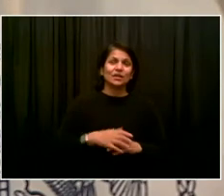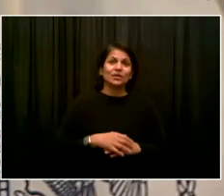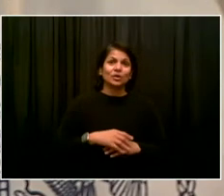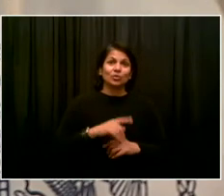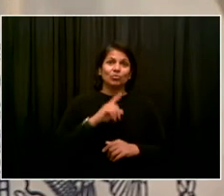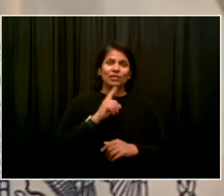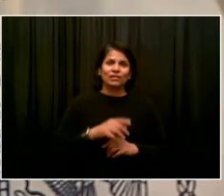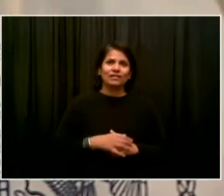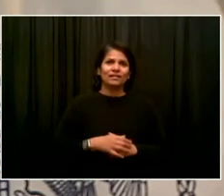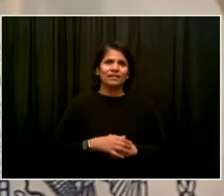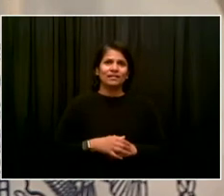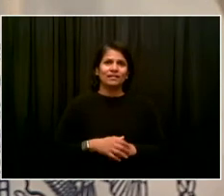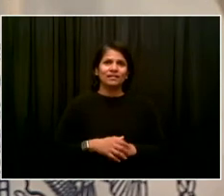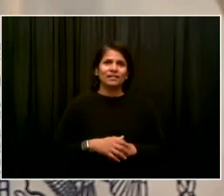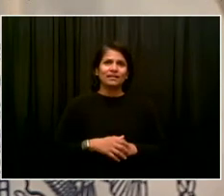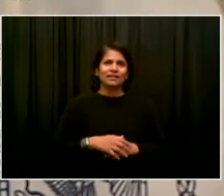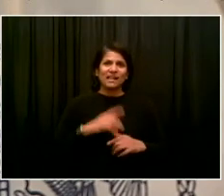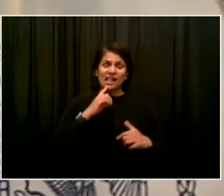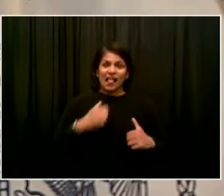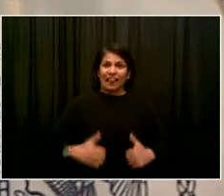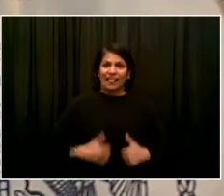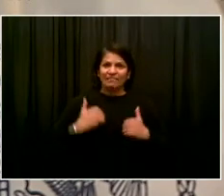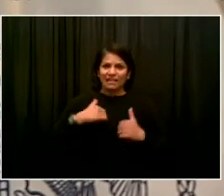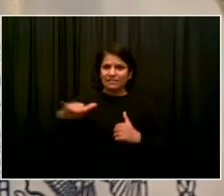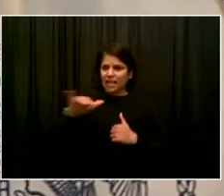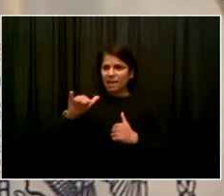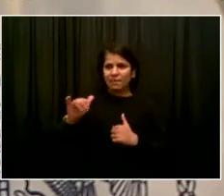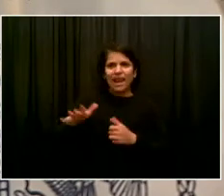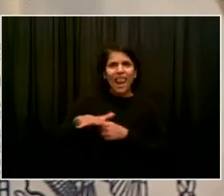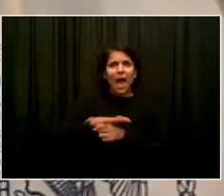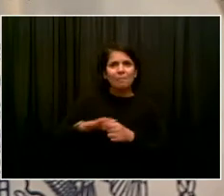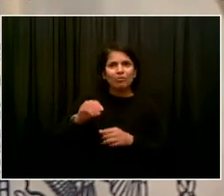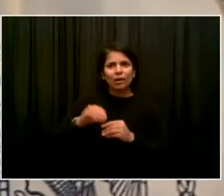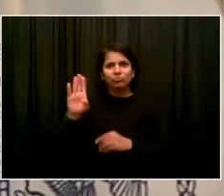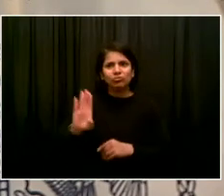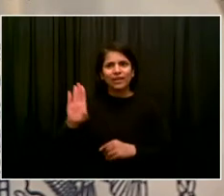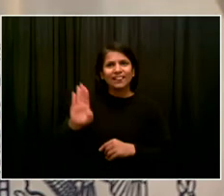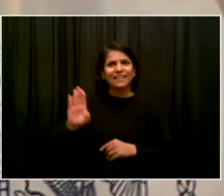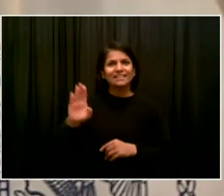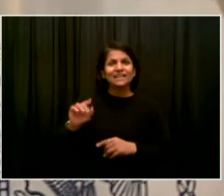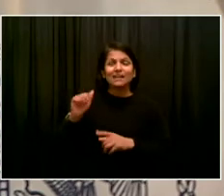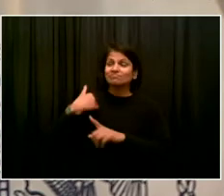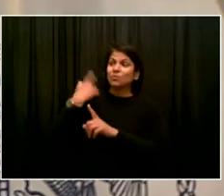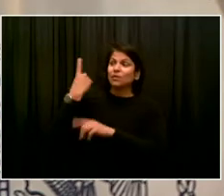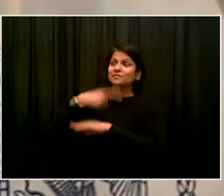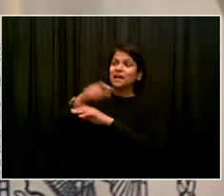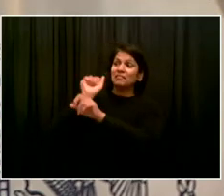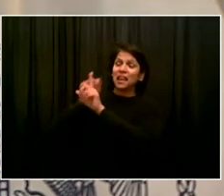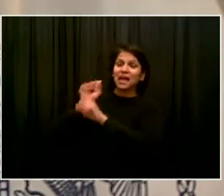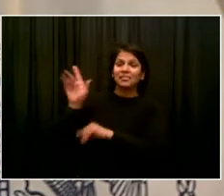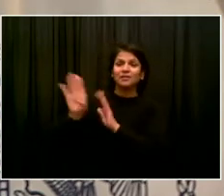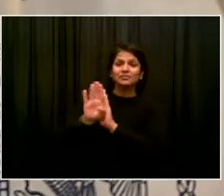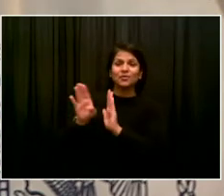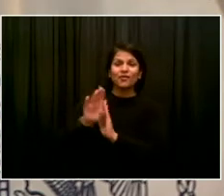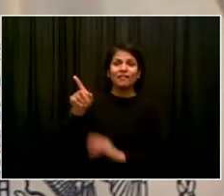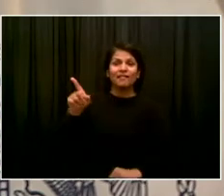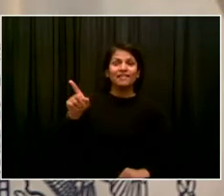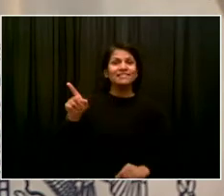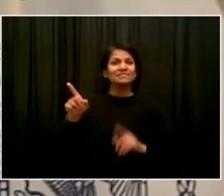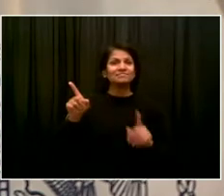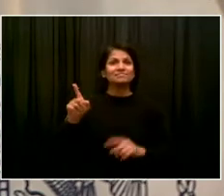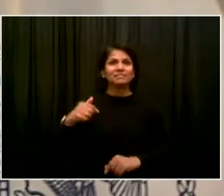we live in the same neighborhood in Brooklyn. I knocked on his door one day when I was running for city council, And I didn't realize it was him